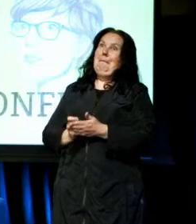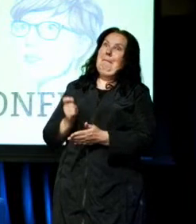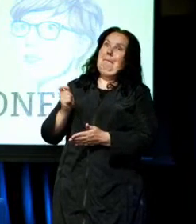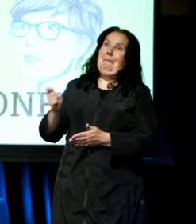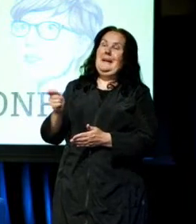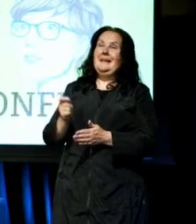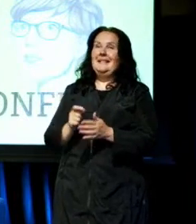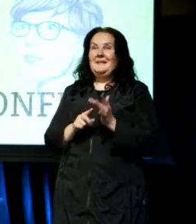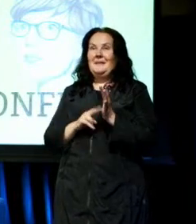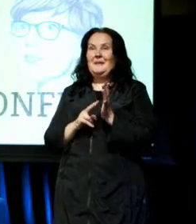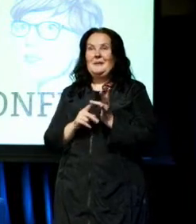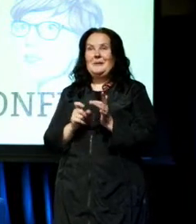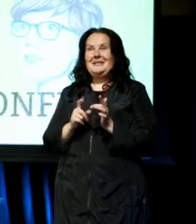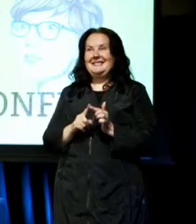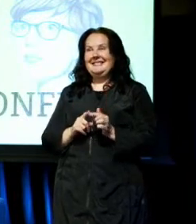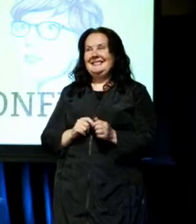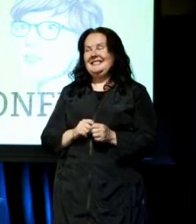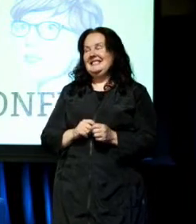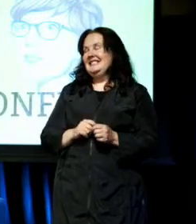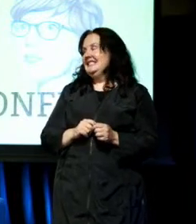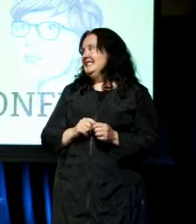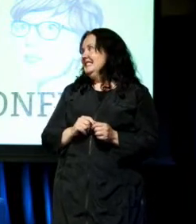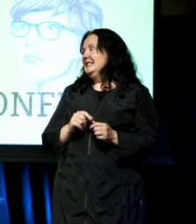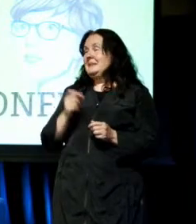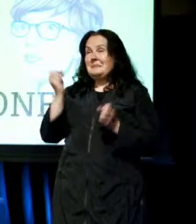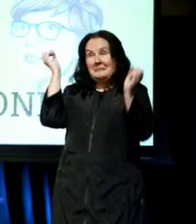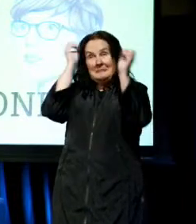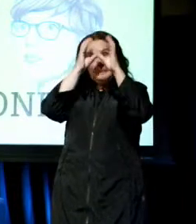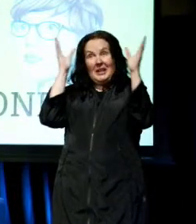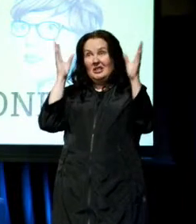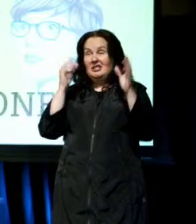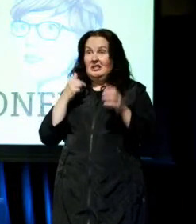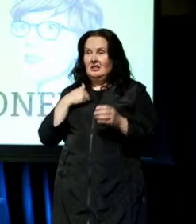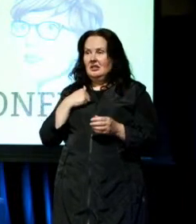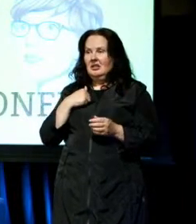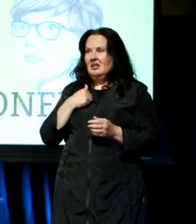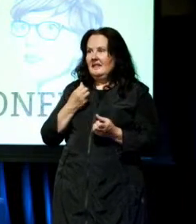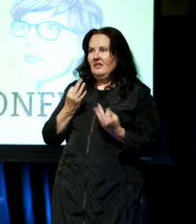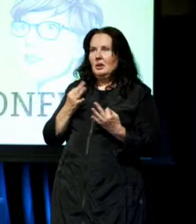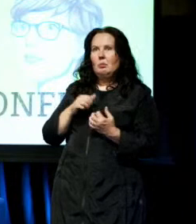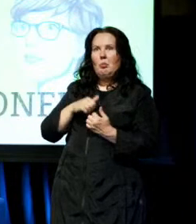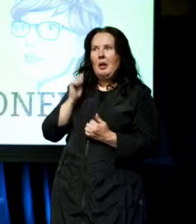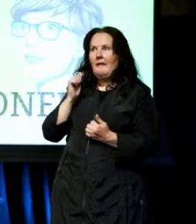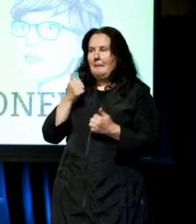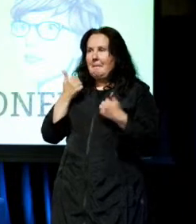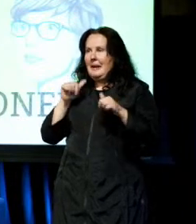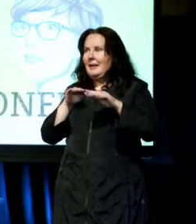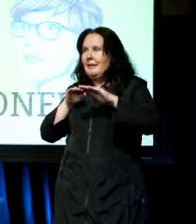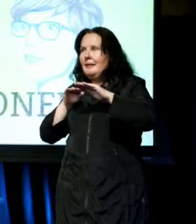Please, finally, imagine if I didn't qualify, I'd be so upset.